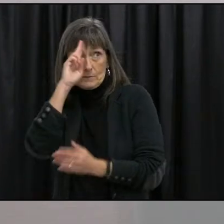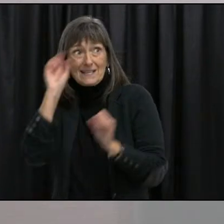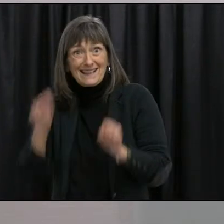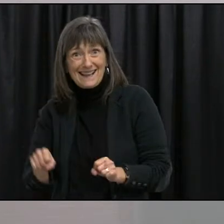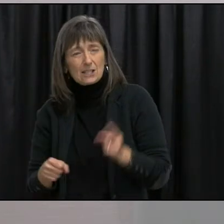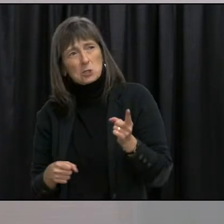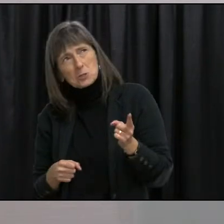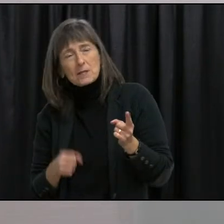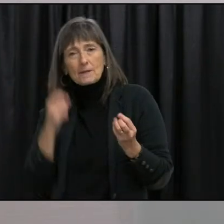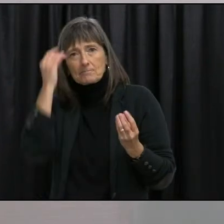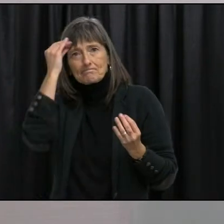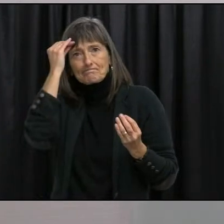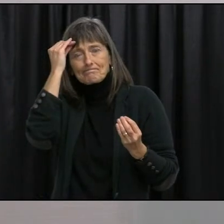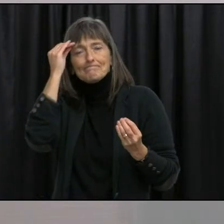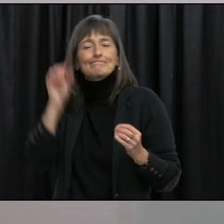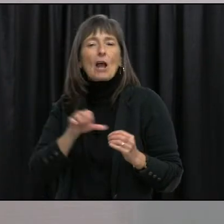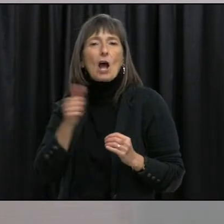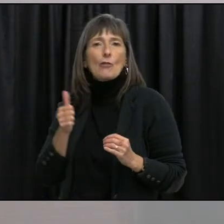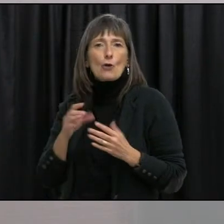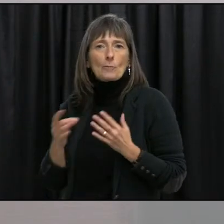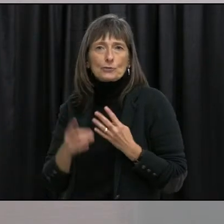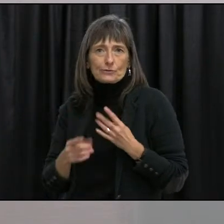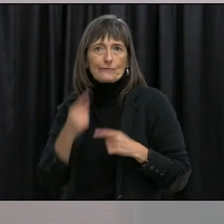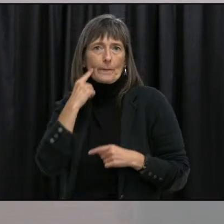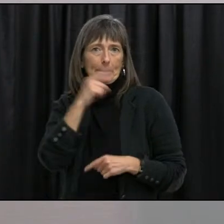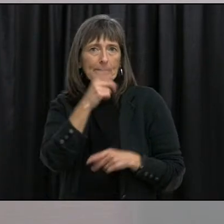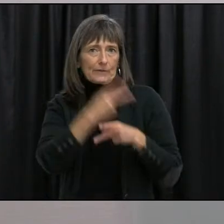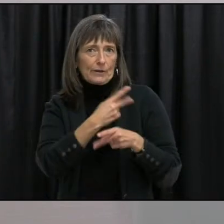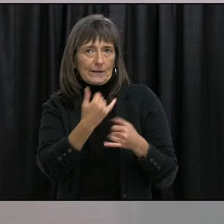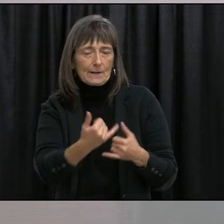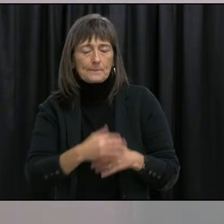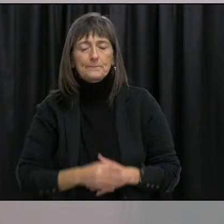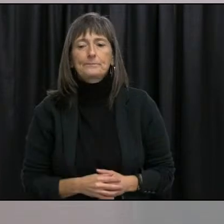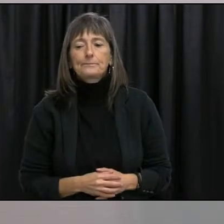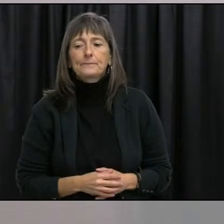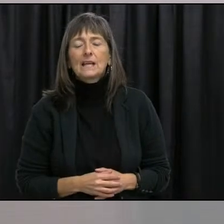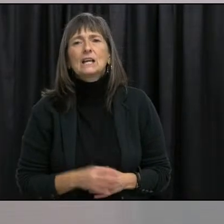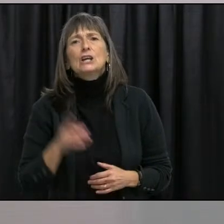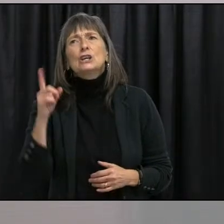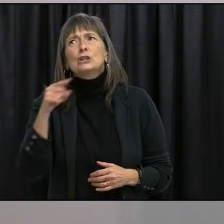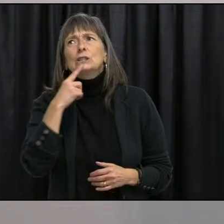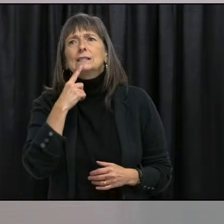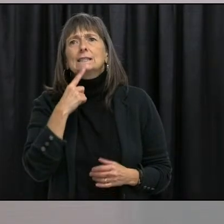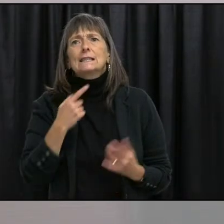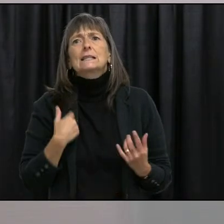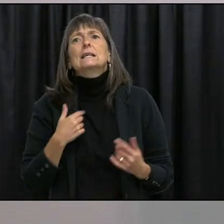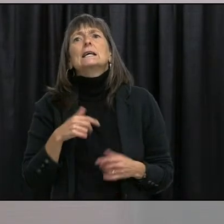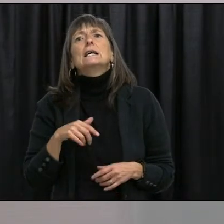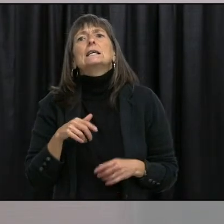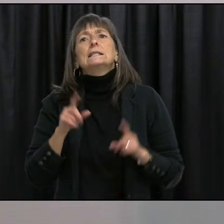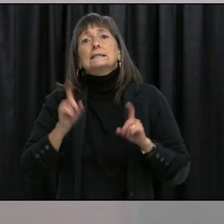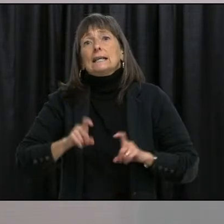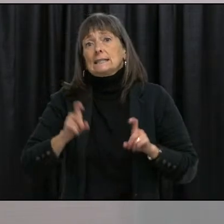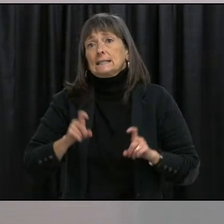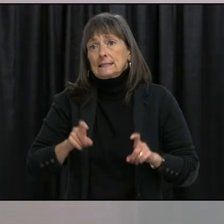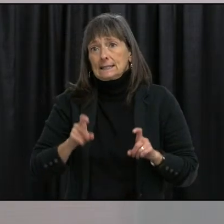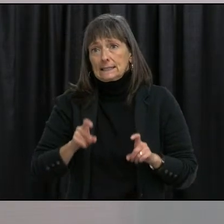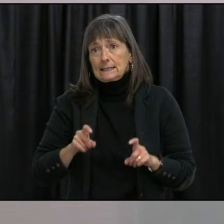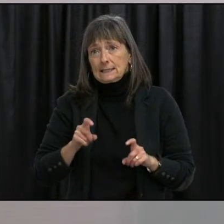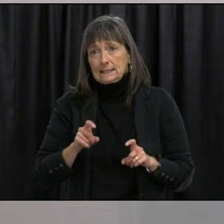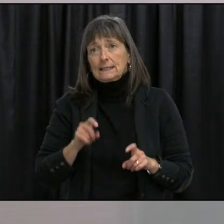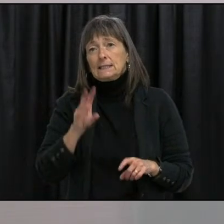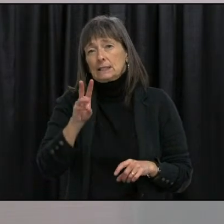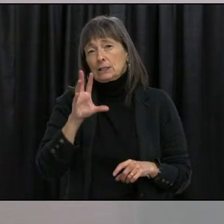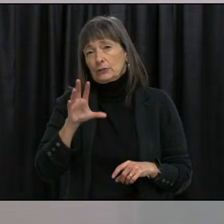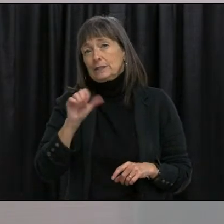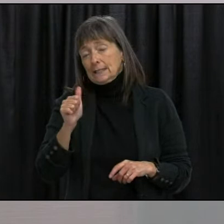You mentioned the Labrador testing numbers, 650 people tested. All of them were negative. We saw when this case was first announced,